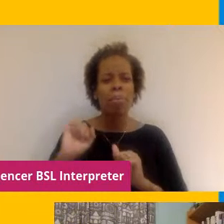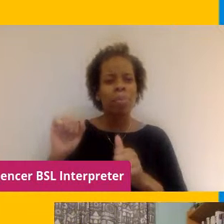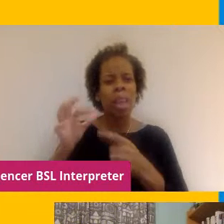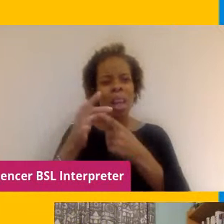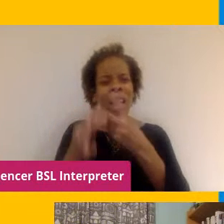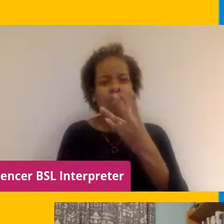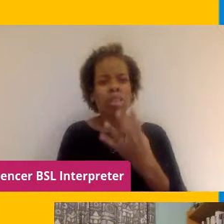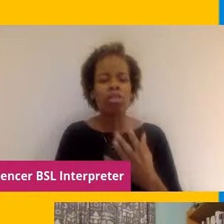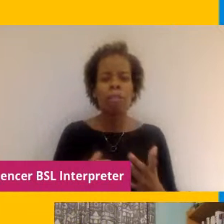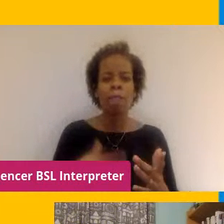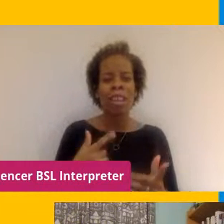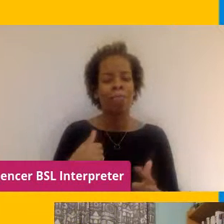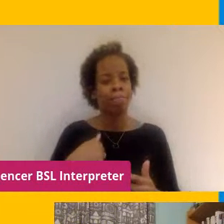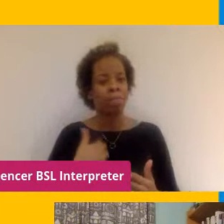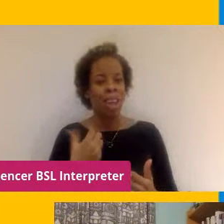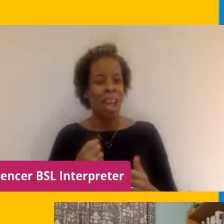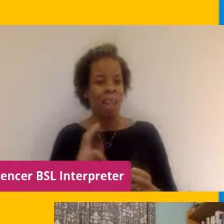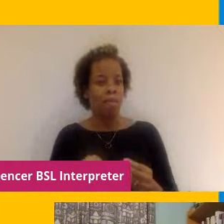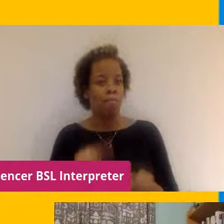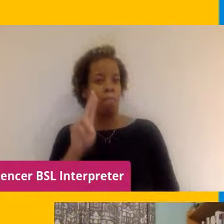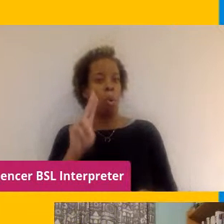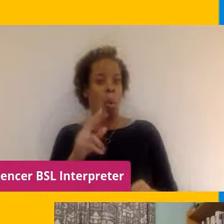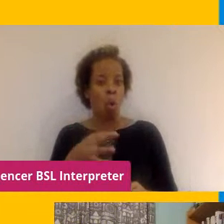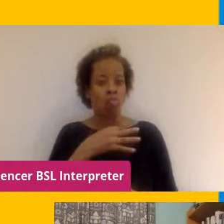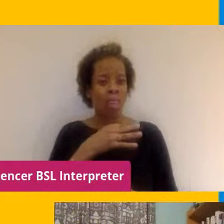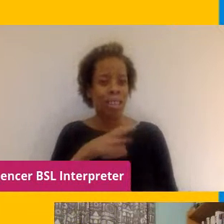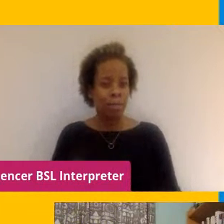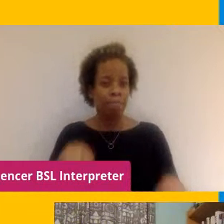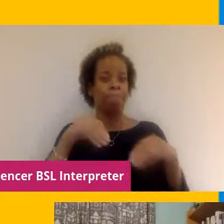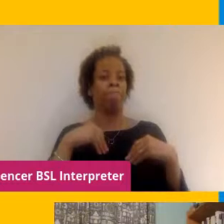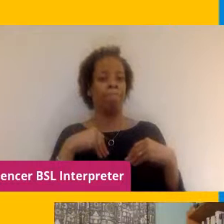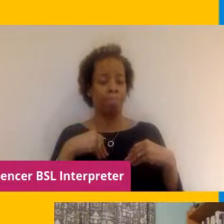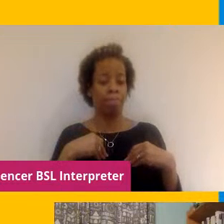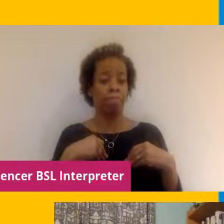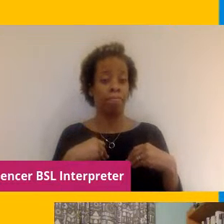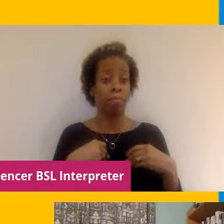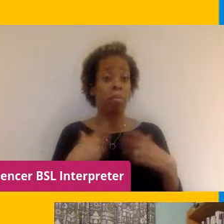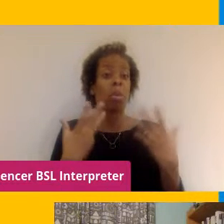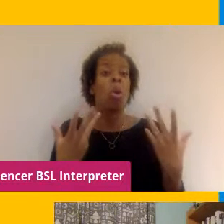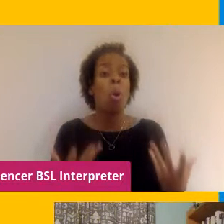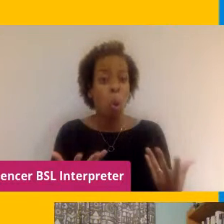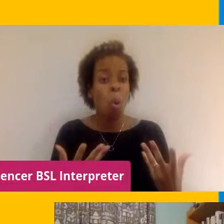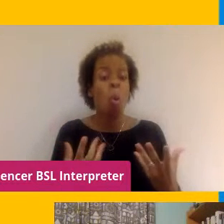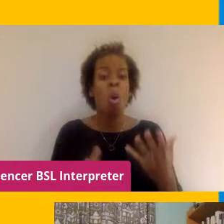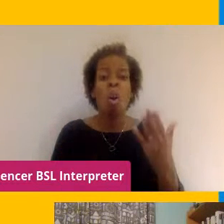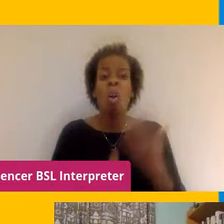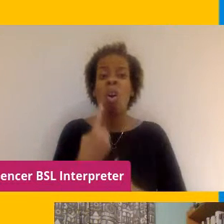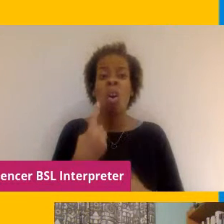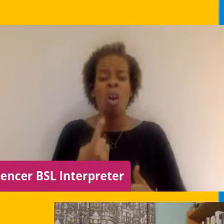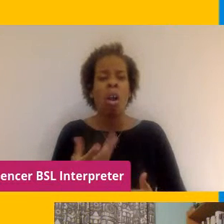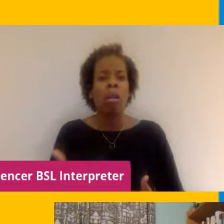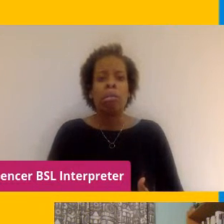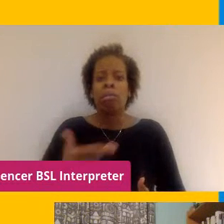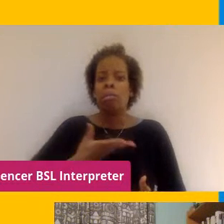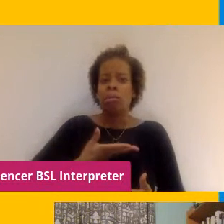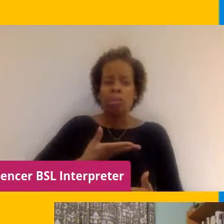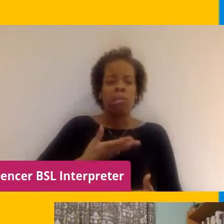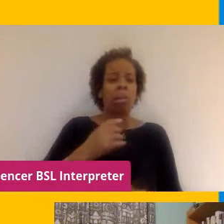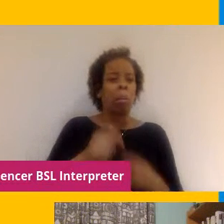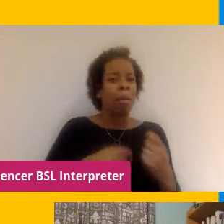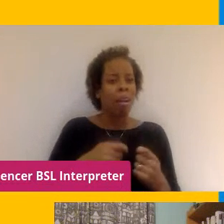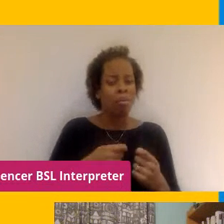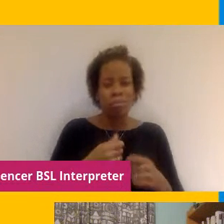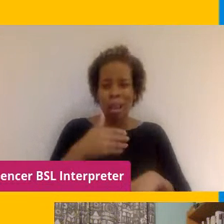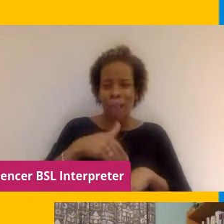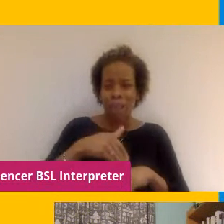put them at increased risk of contracting COVID-19 or suffering poorer outcomes as a result. So, you know, there's lots of protections that we